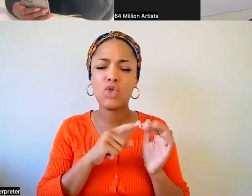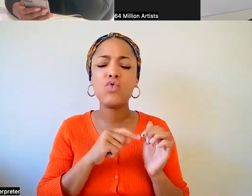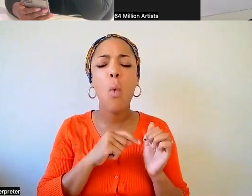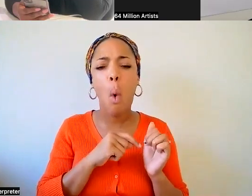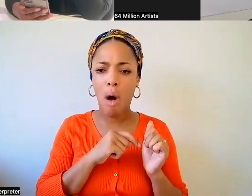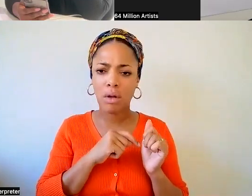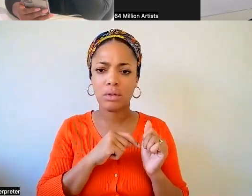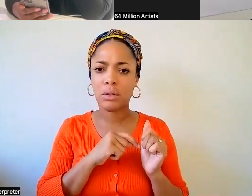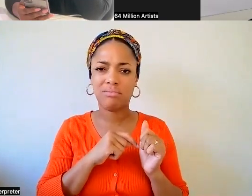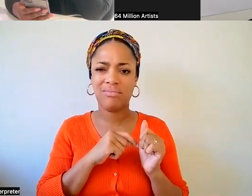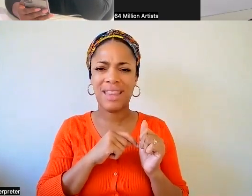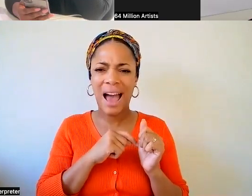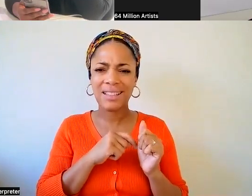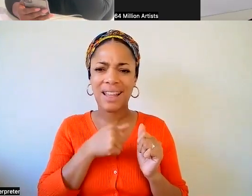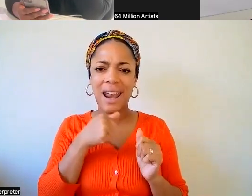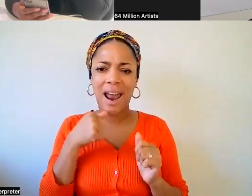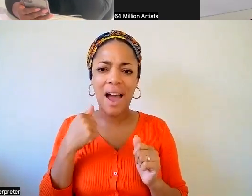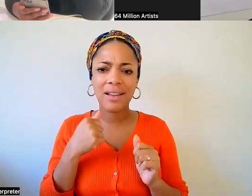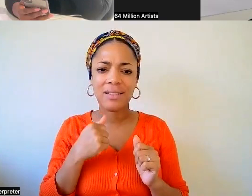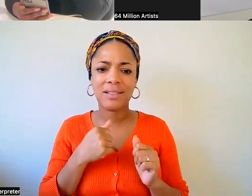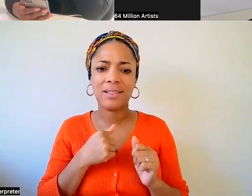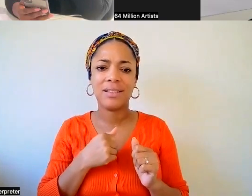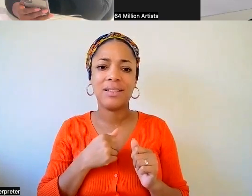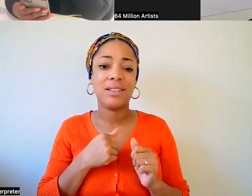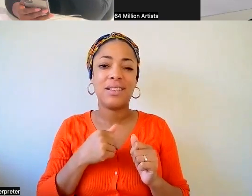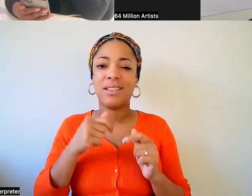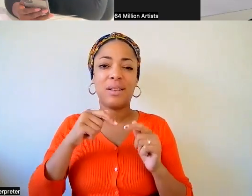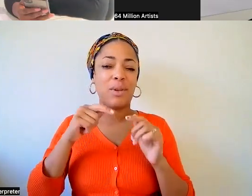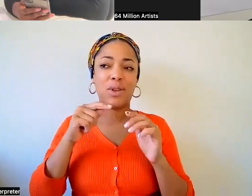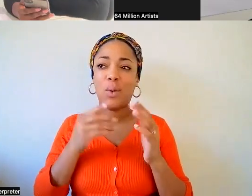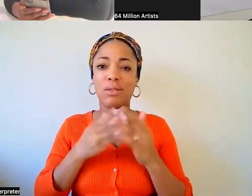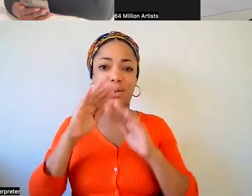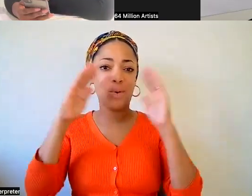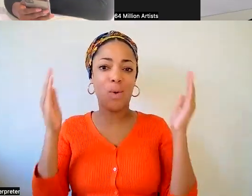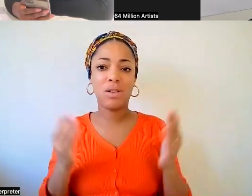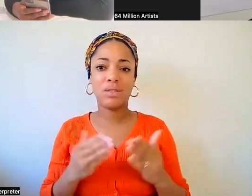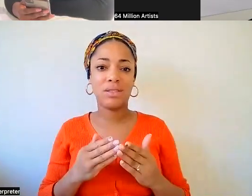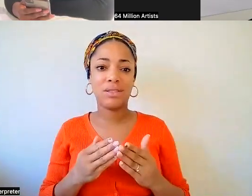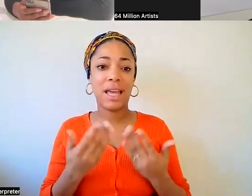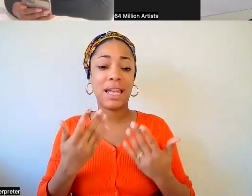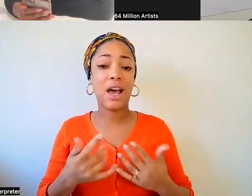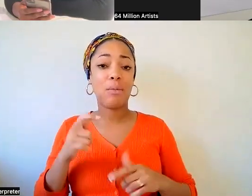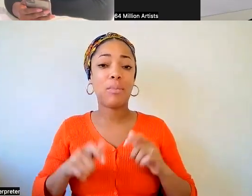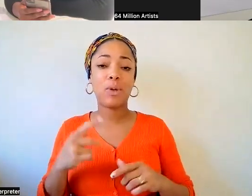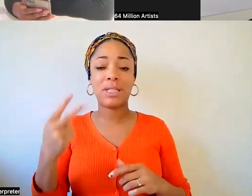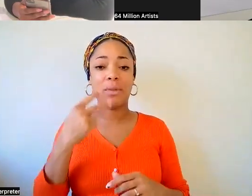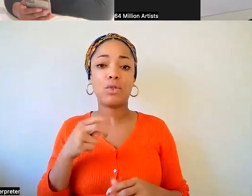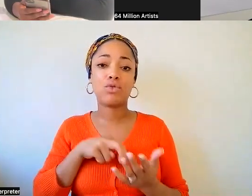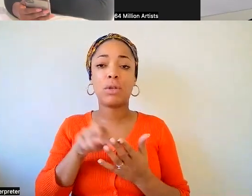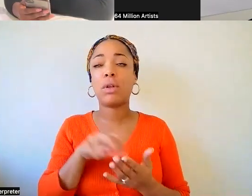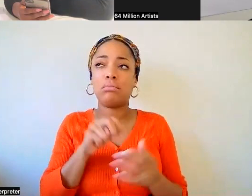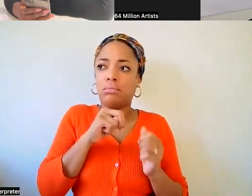Noise, spelled N-O-I-C-E. And this has gone all around the world. And now what happens is I get stopped in the street. And people come up to me